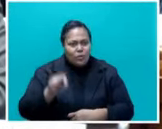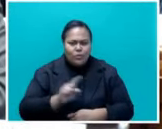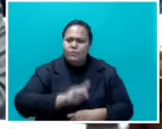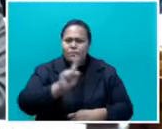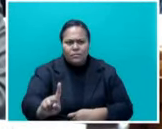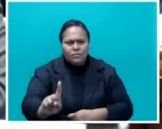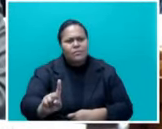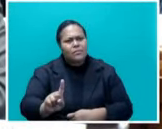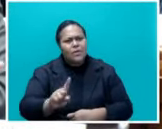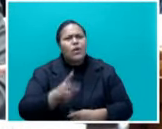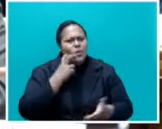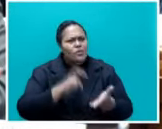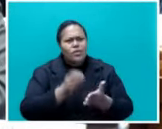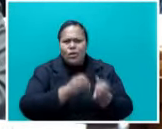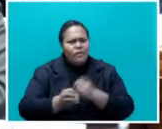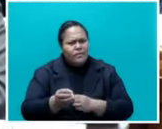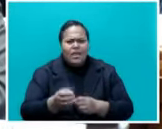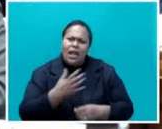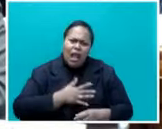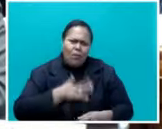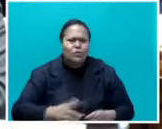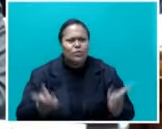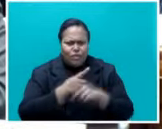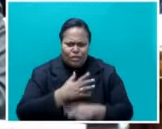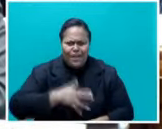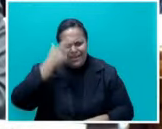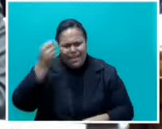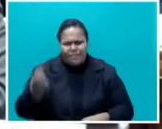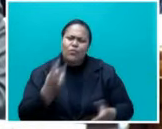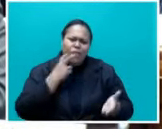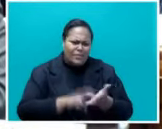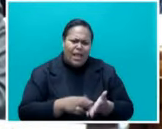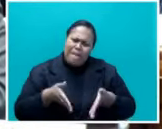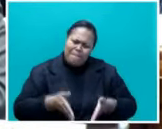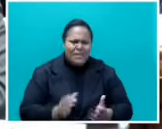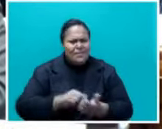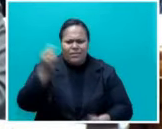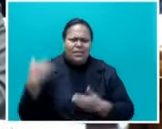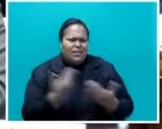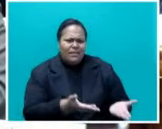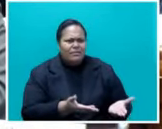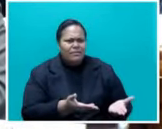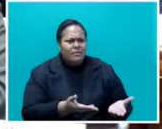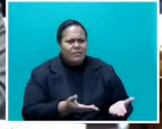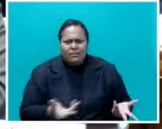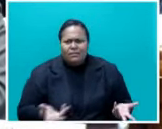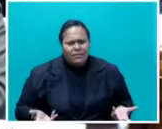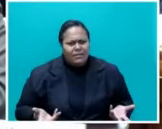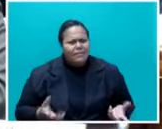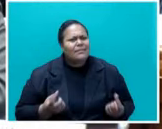BRN office. I want to change my name. They'll register it. Birth certificate will be given. Very simple.